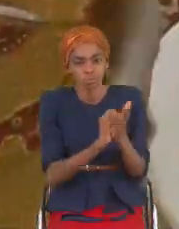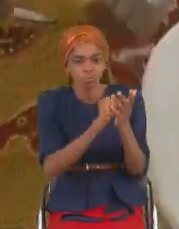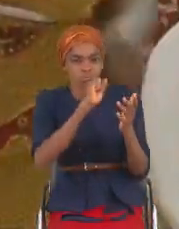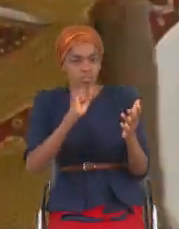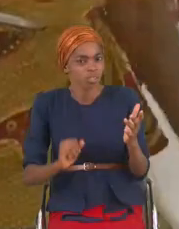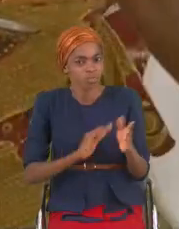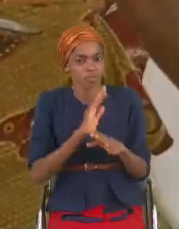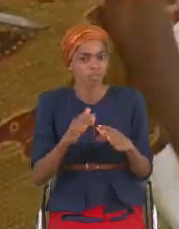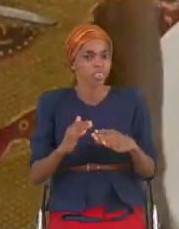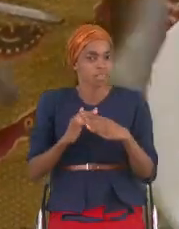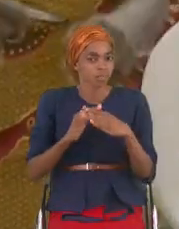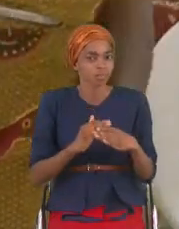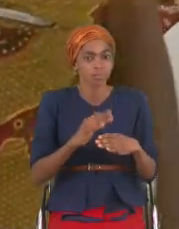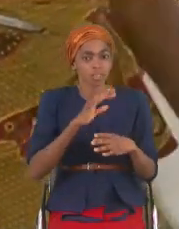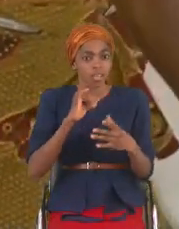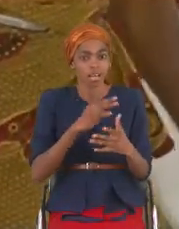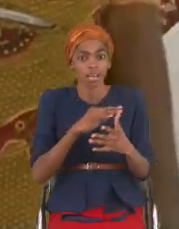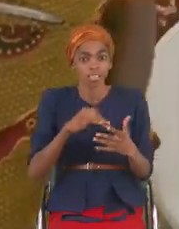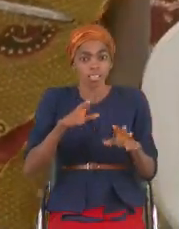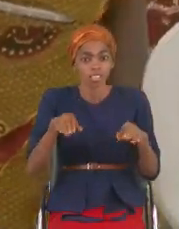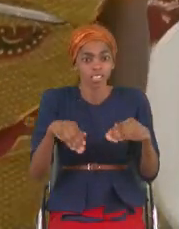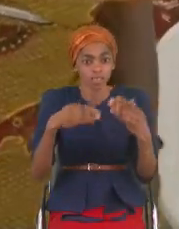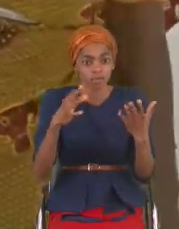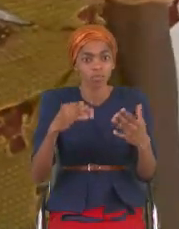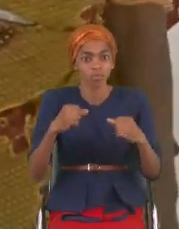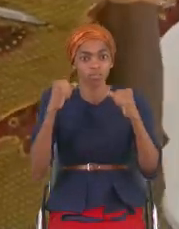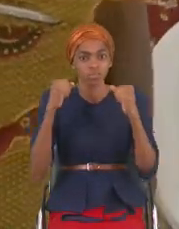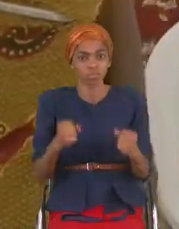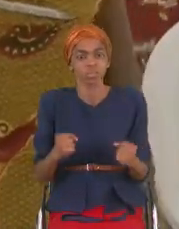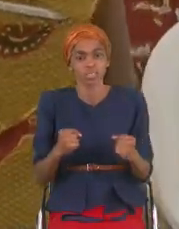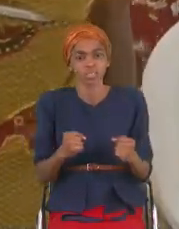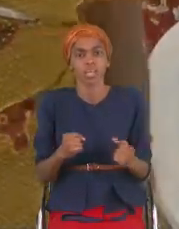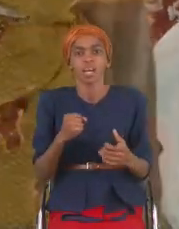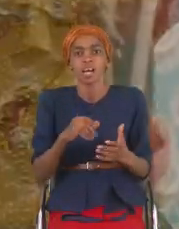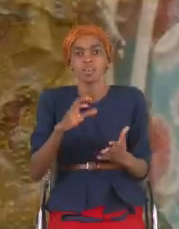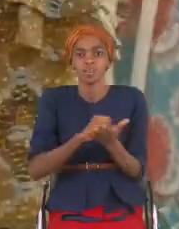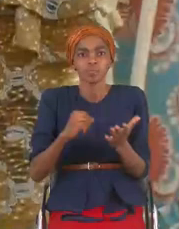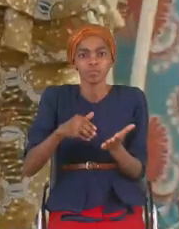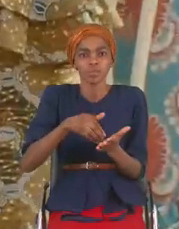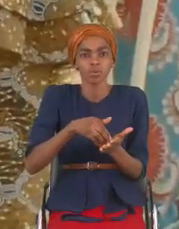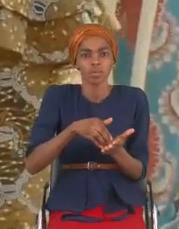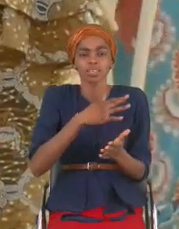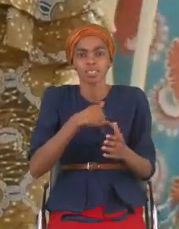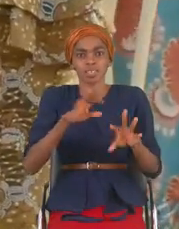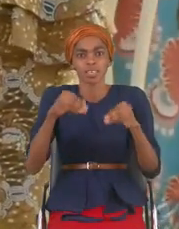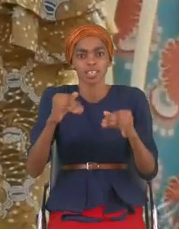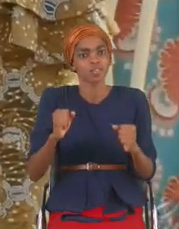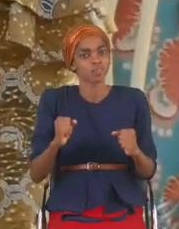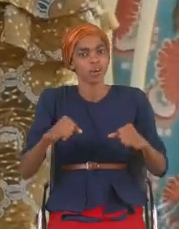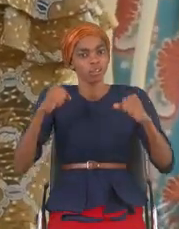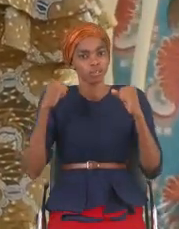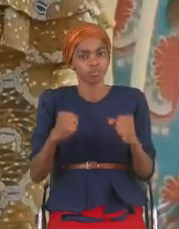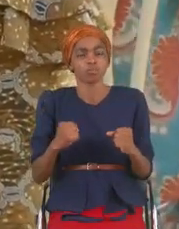you have for backbone, and he'll put his spiritual strength even there.